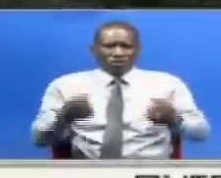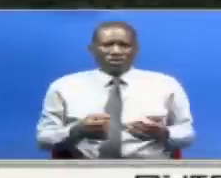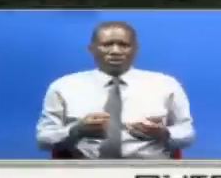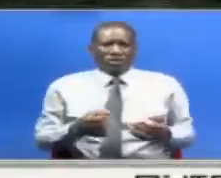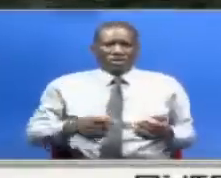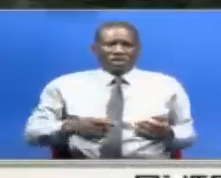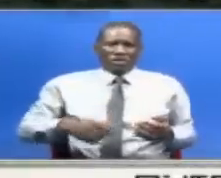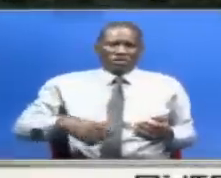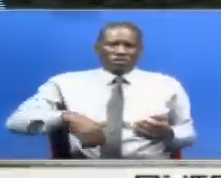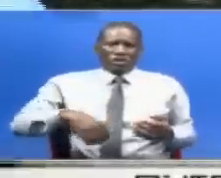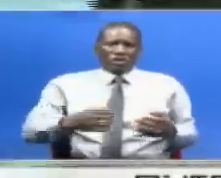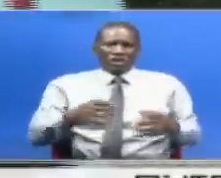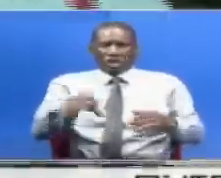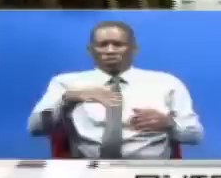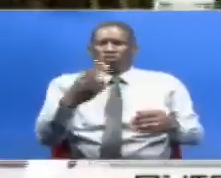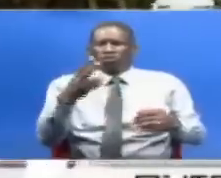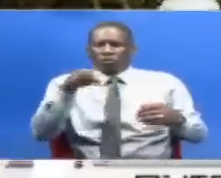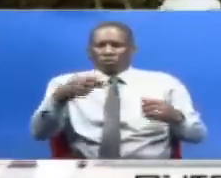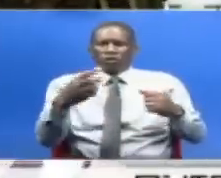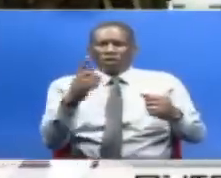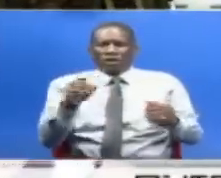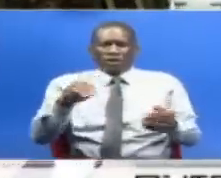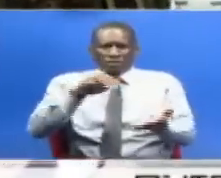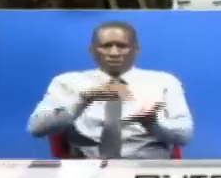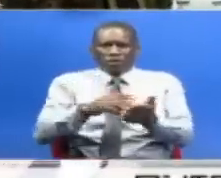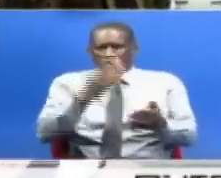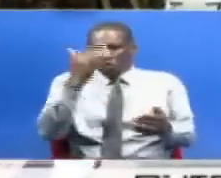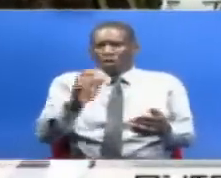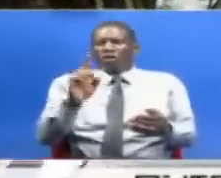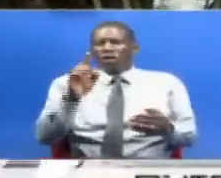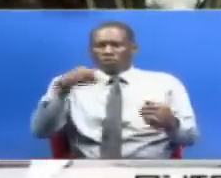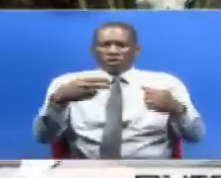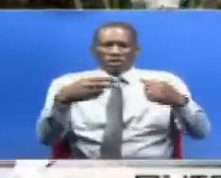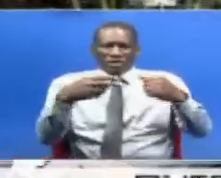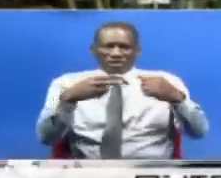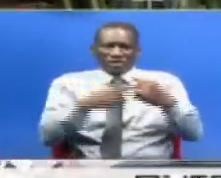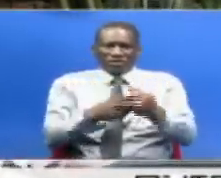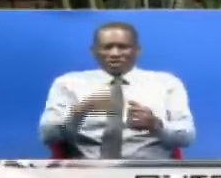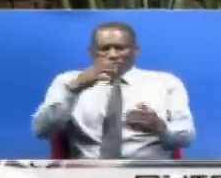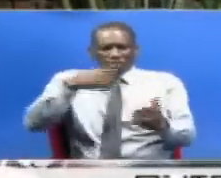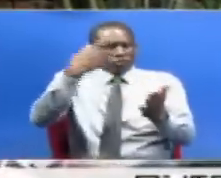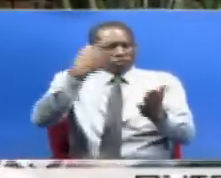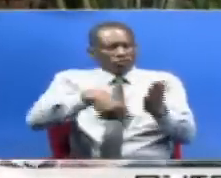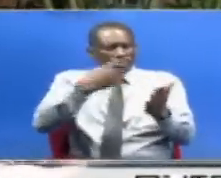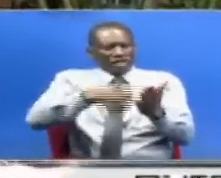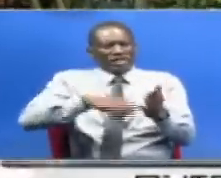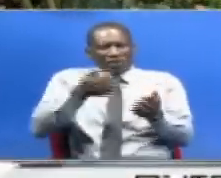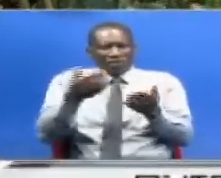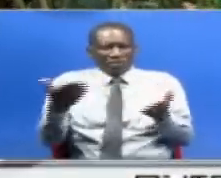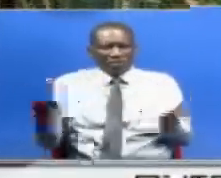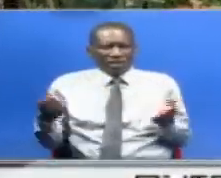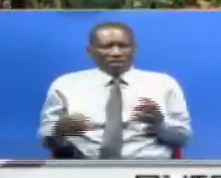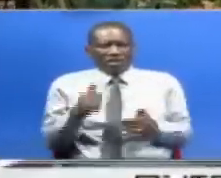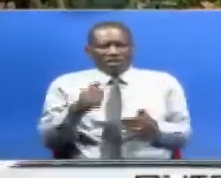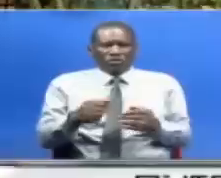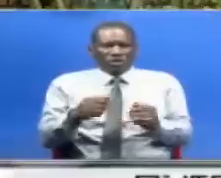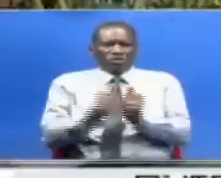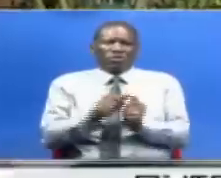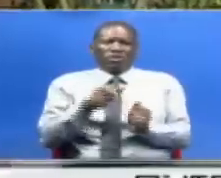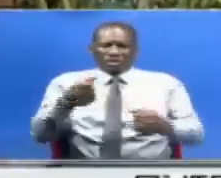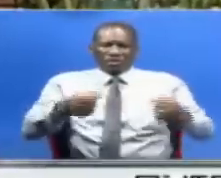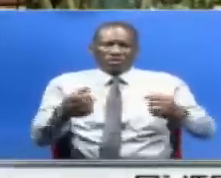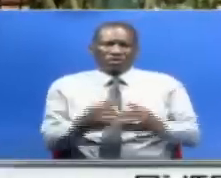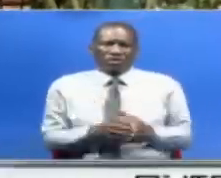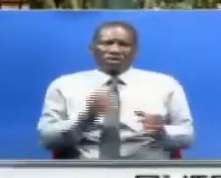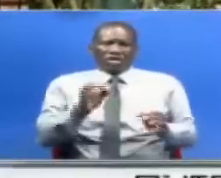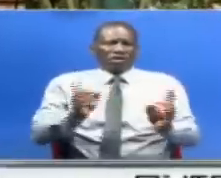for about 2.1 million. Why 1.7? Because of the taxes and everything else that comes with the car. If